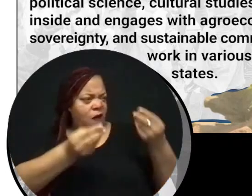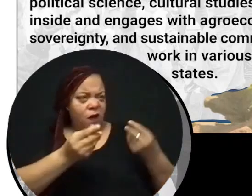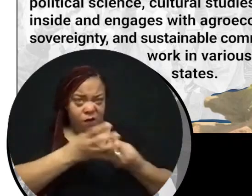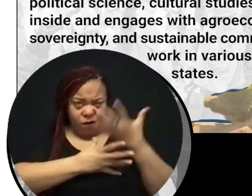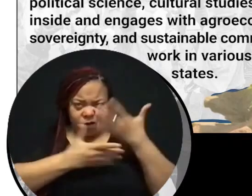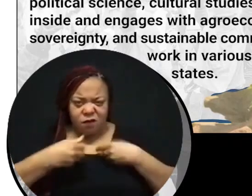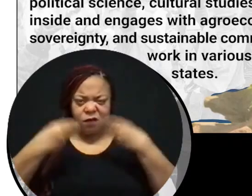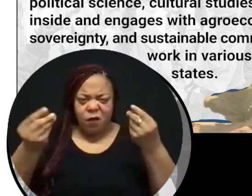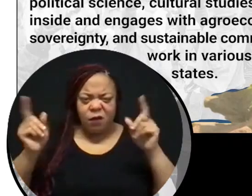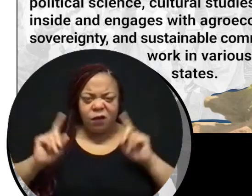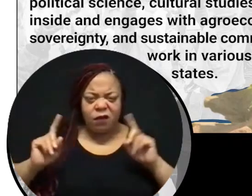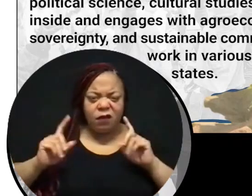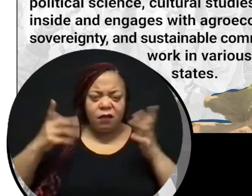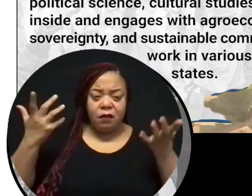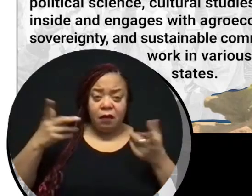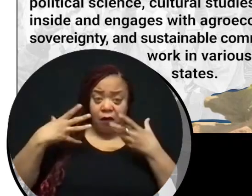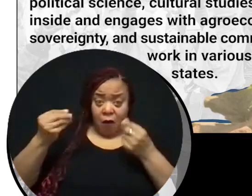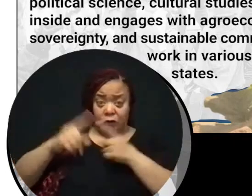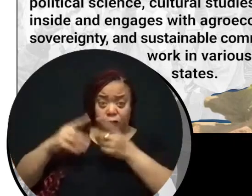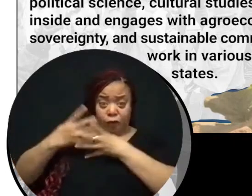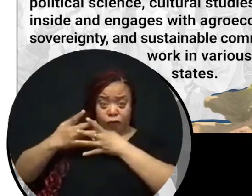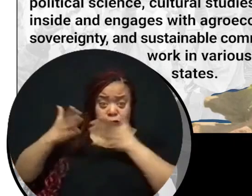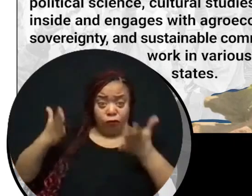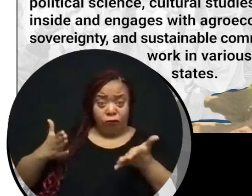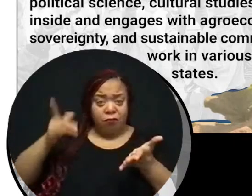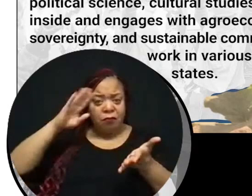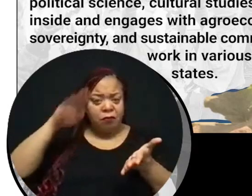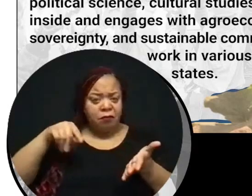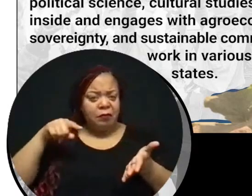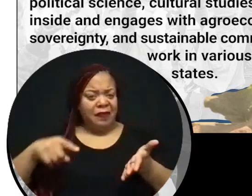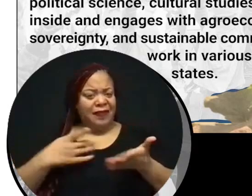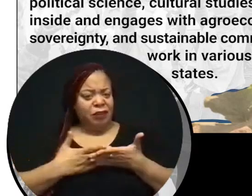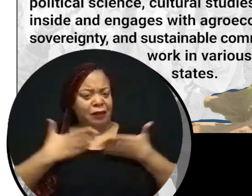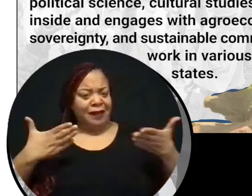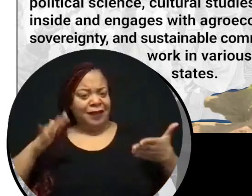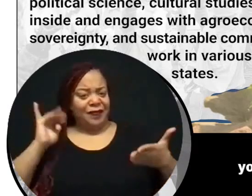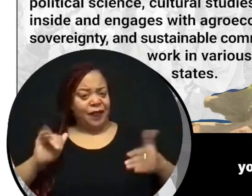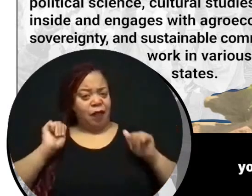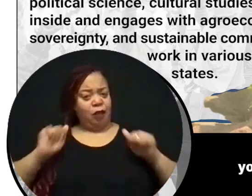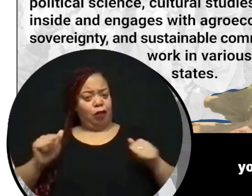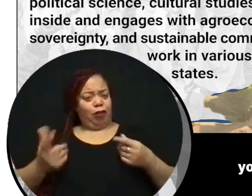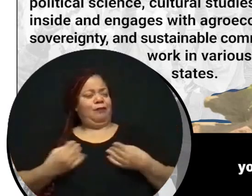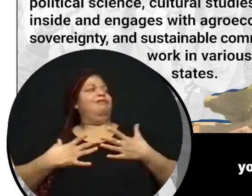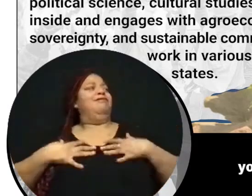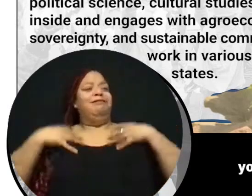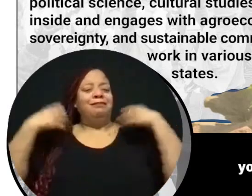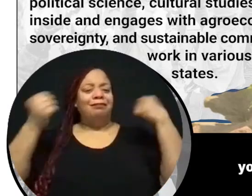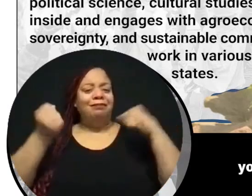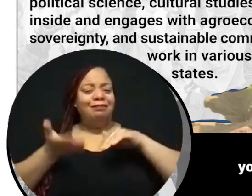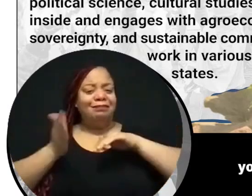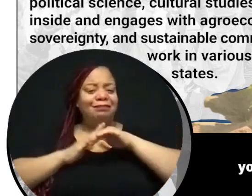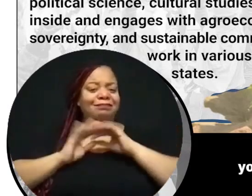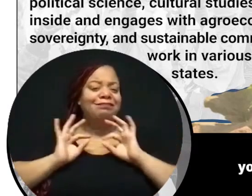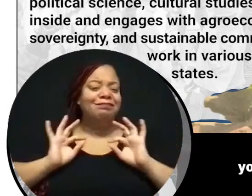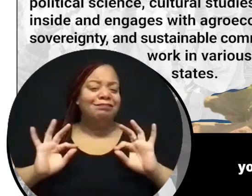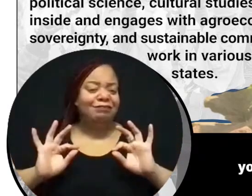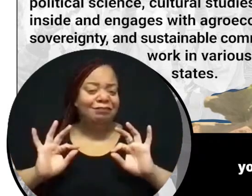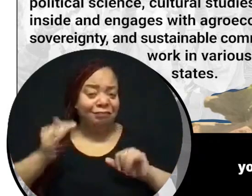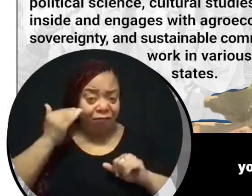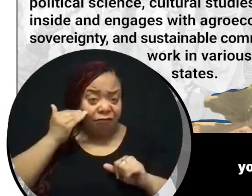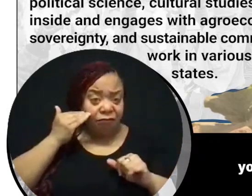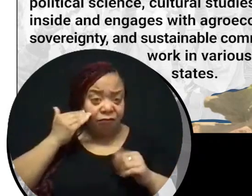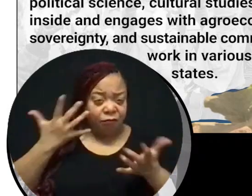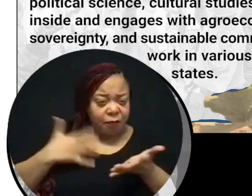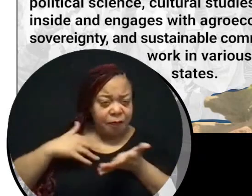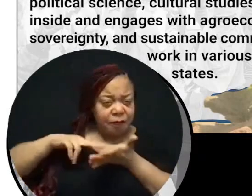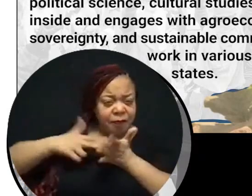or maybe struggling with mental disability. There's a lot of stuff growing out here that can really, improve the health